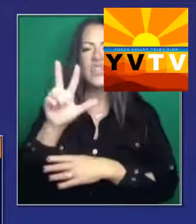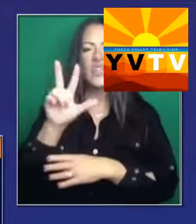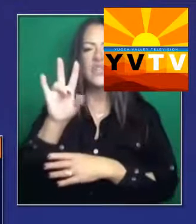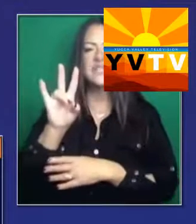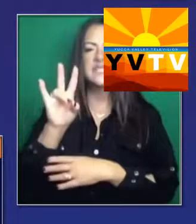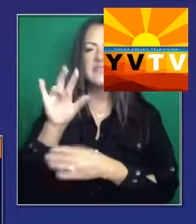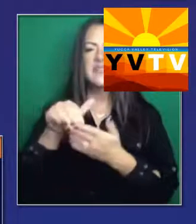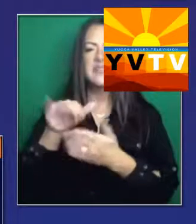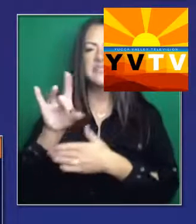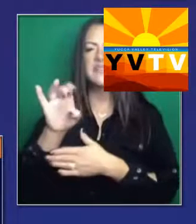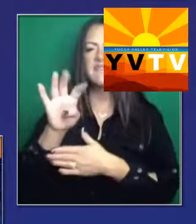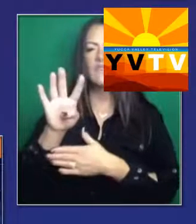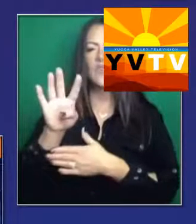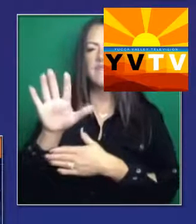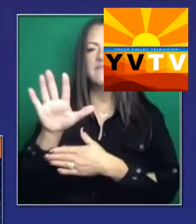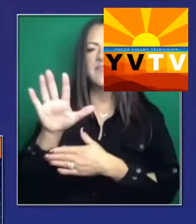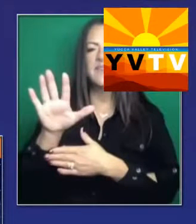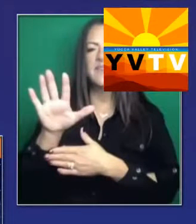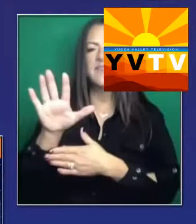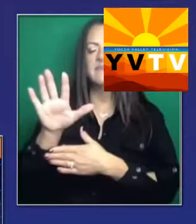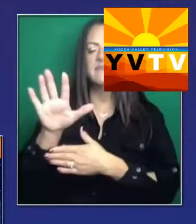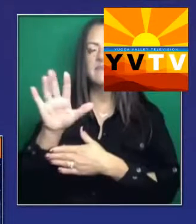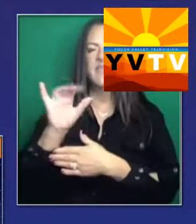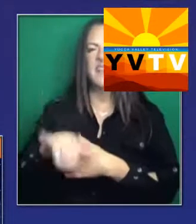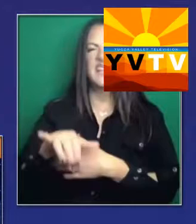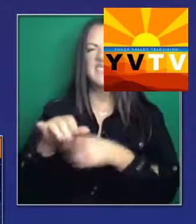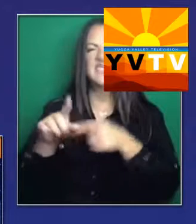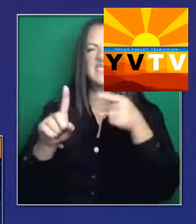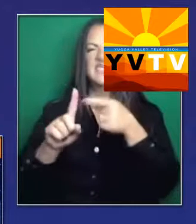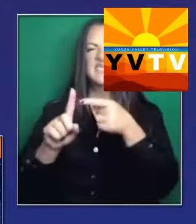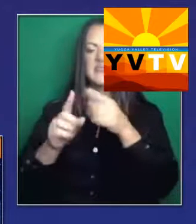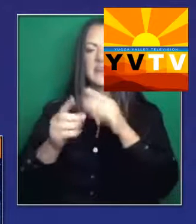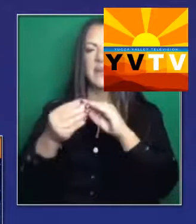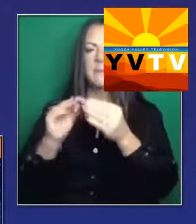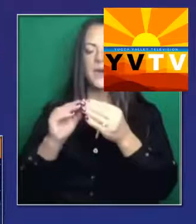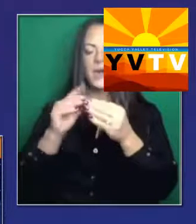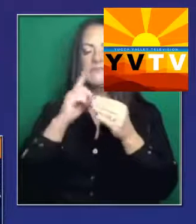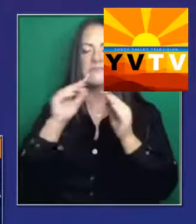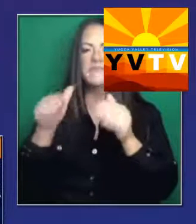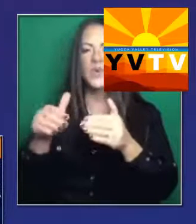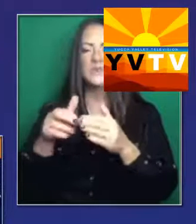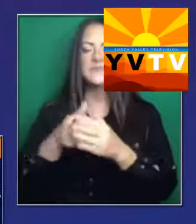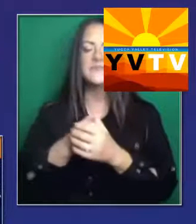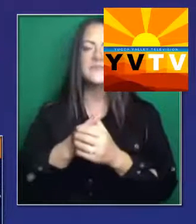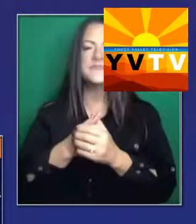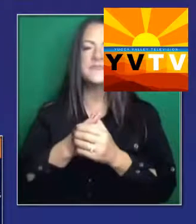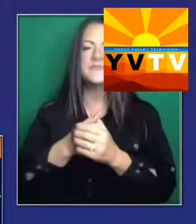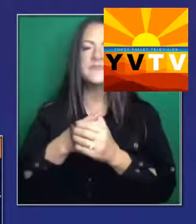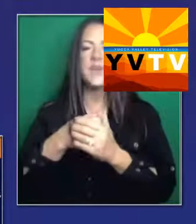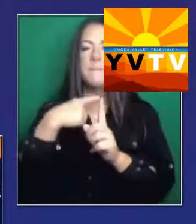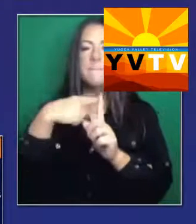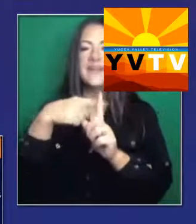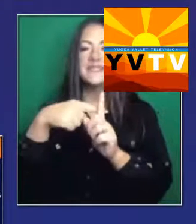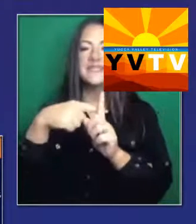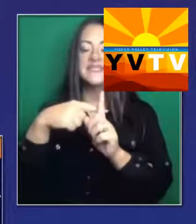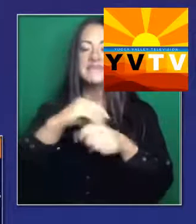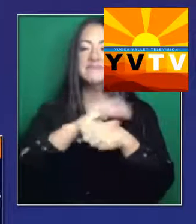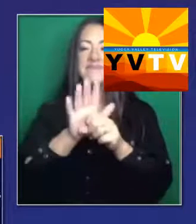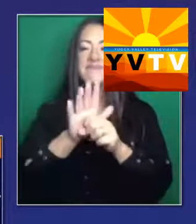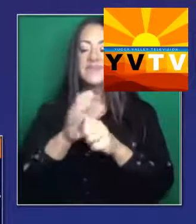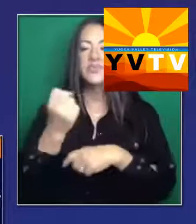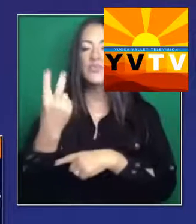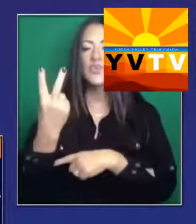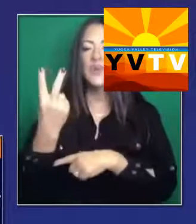37,845 is the number really to focus on. That said, the positivity rate at 12.4% has remained